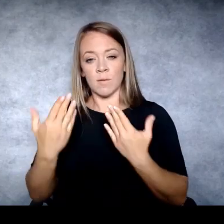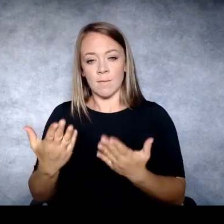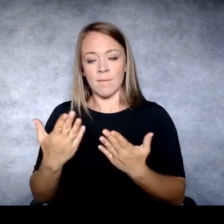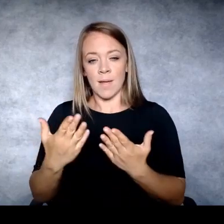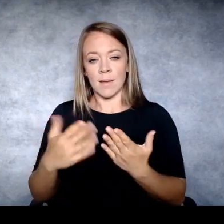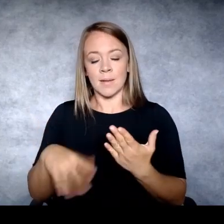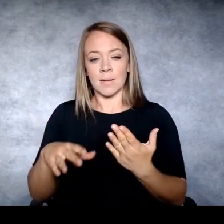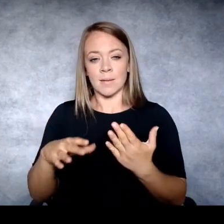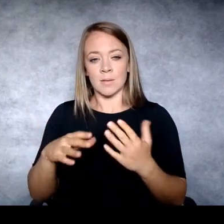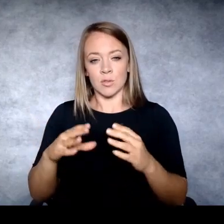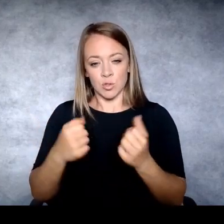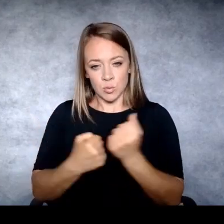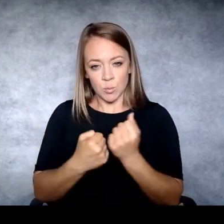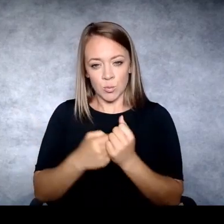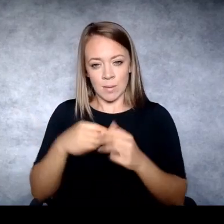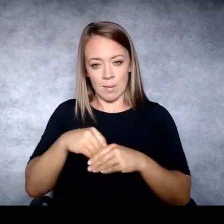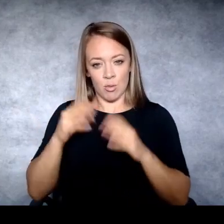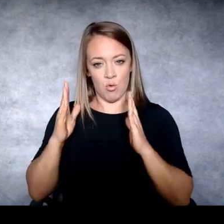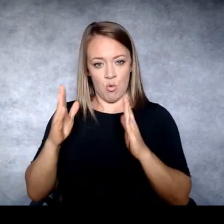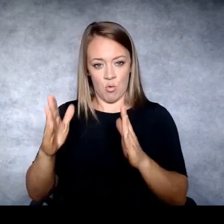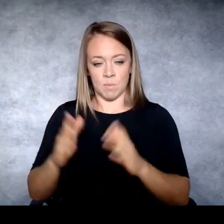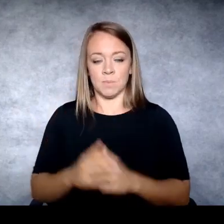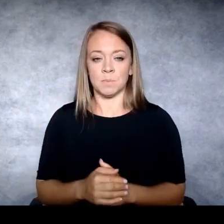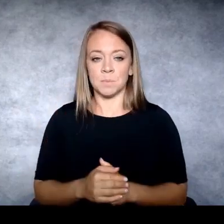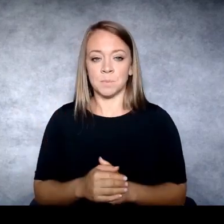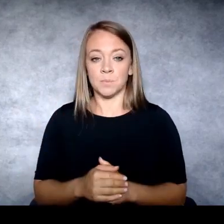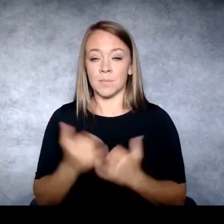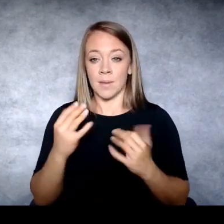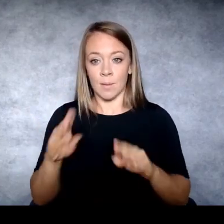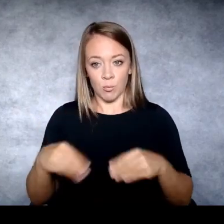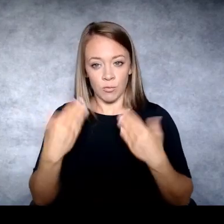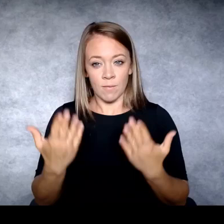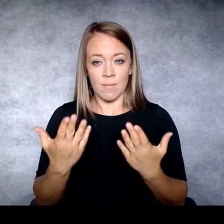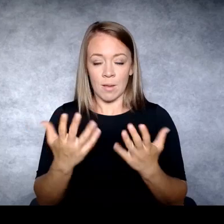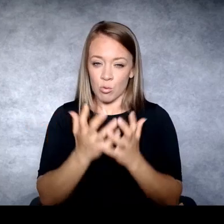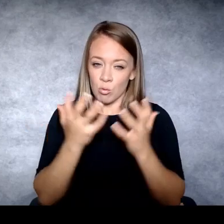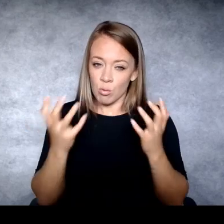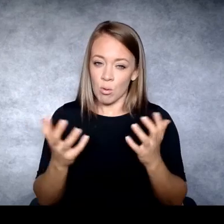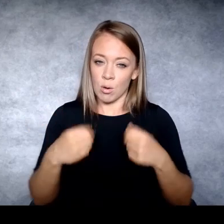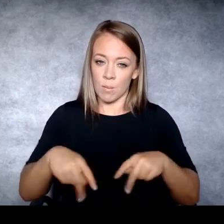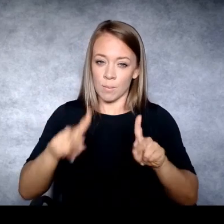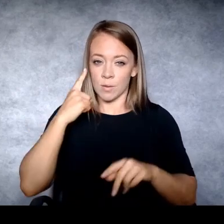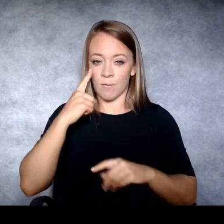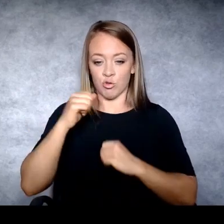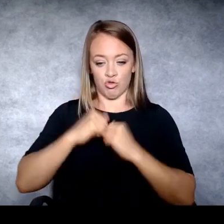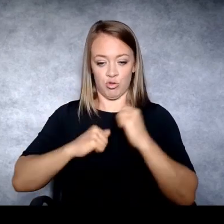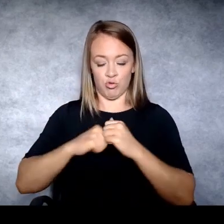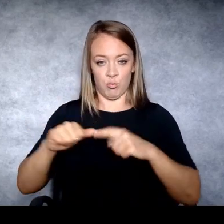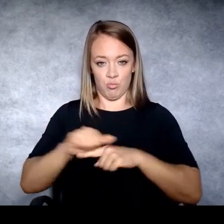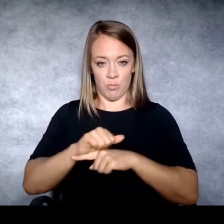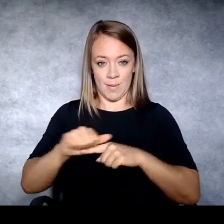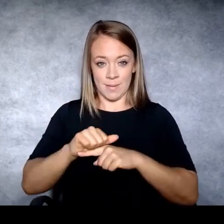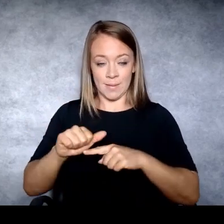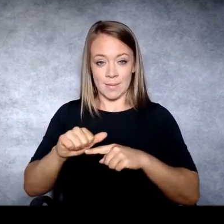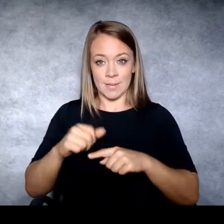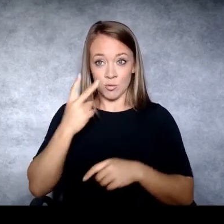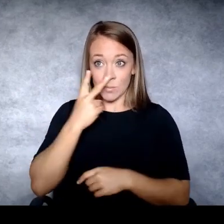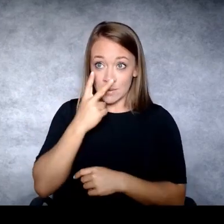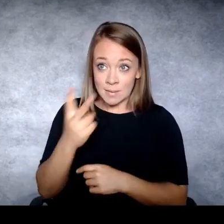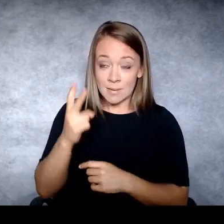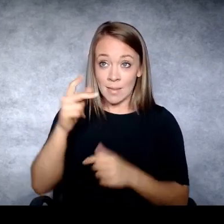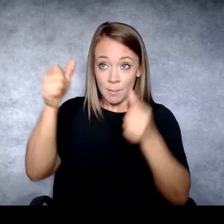in the hallway. Now, provide lots of opportunities for structured practice of reviewing the visuals and holding the